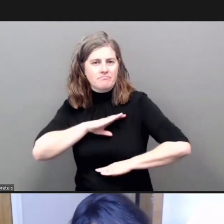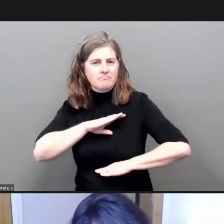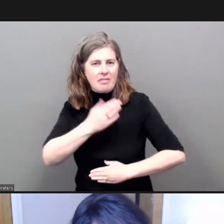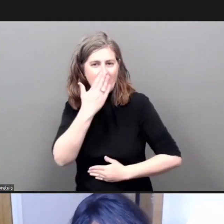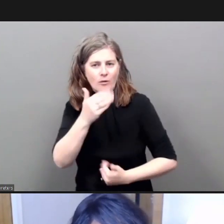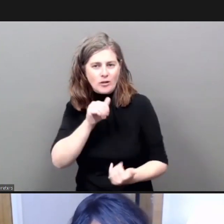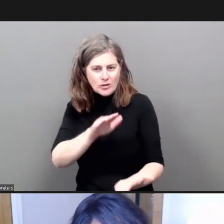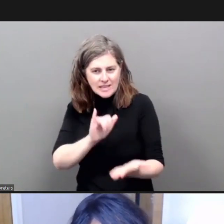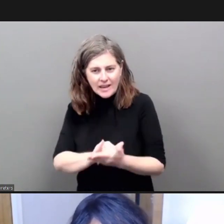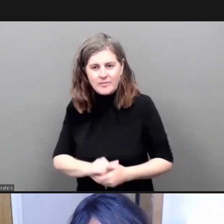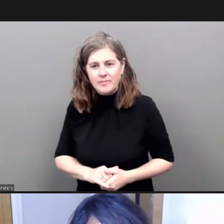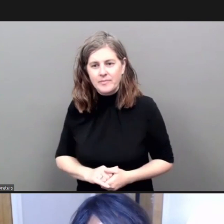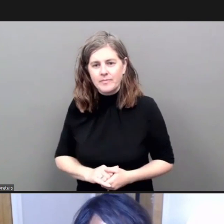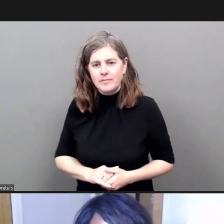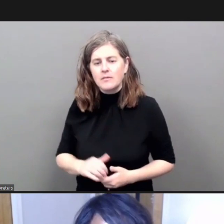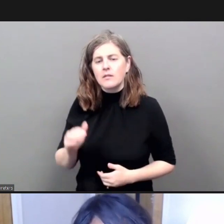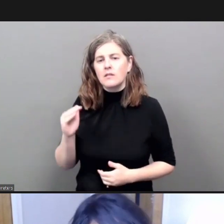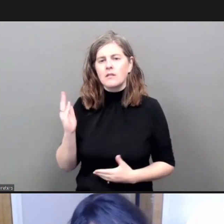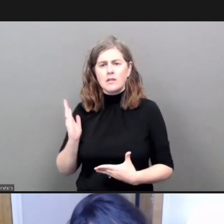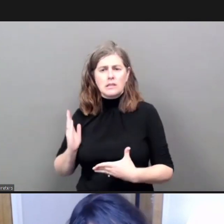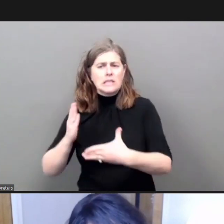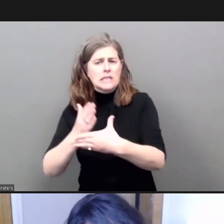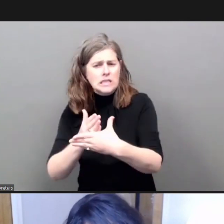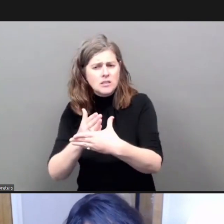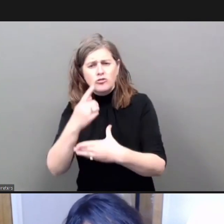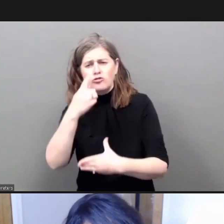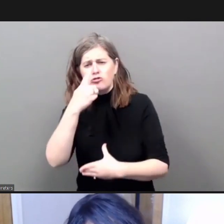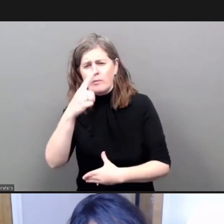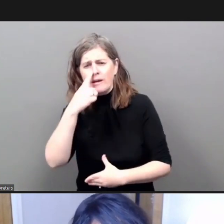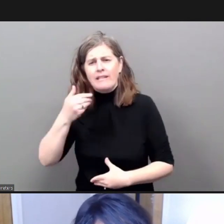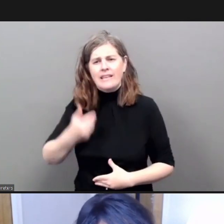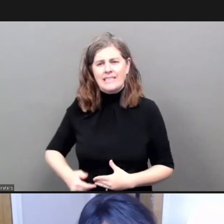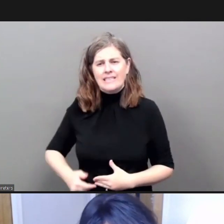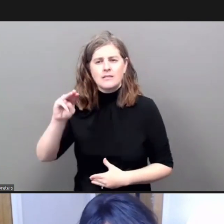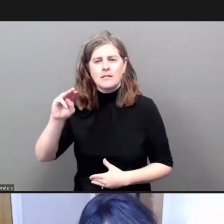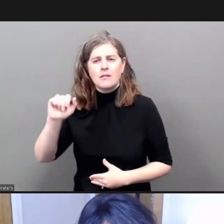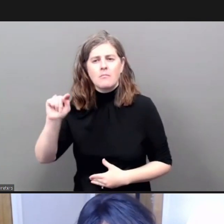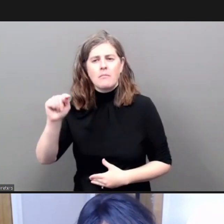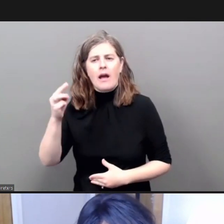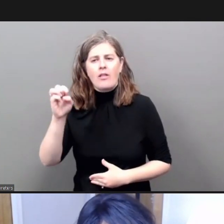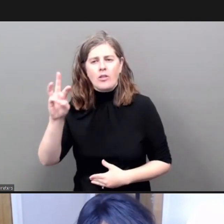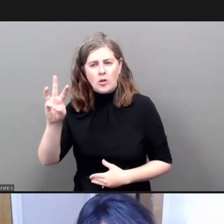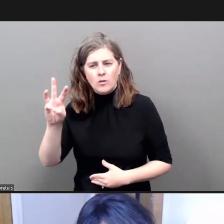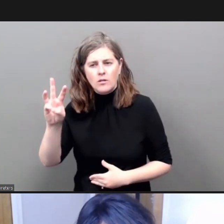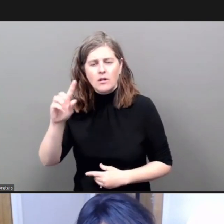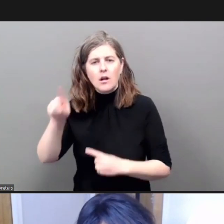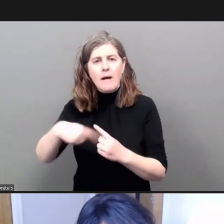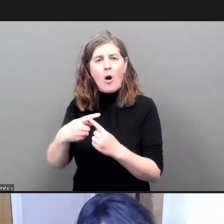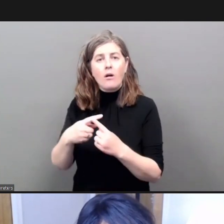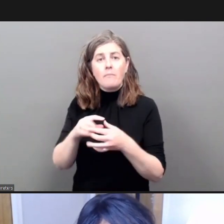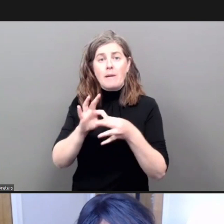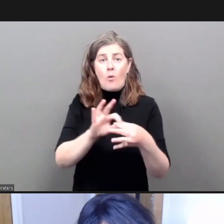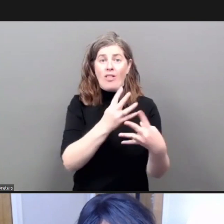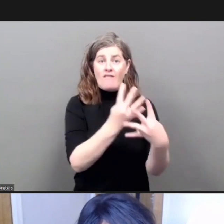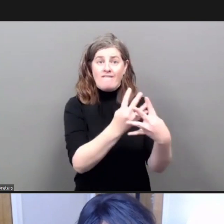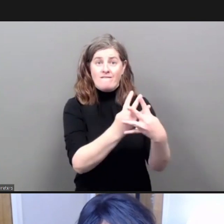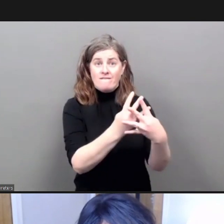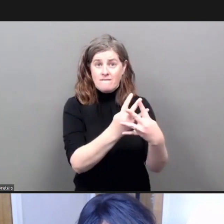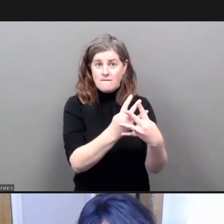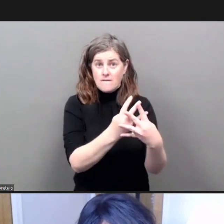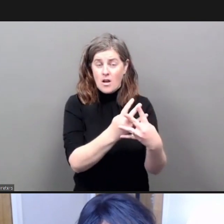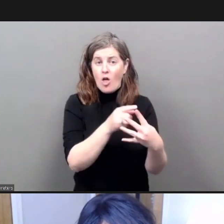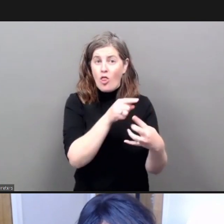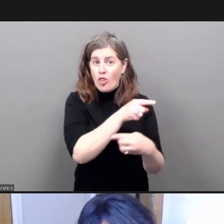And then, Dr. Collins, if I may, just to clarify, this is Matt Bieber speaking about the question on incarcerated folks.